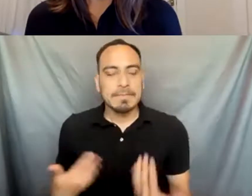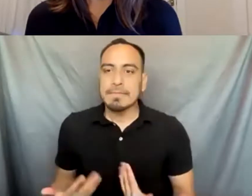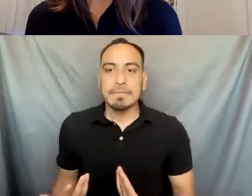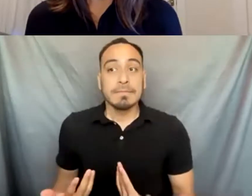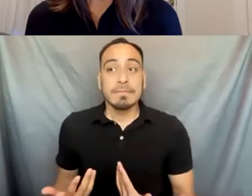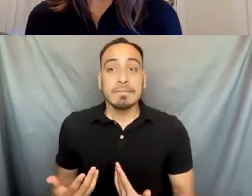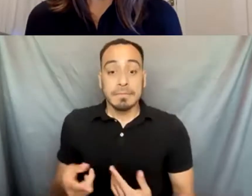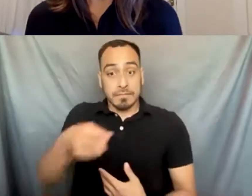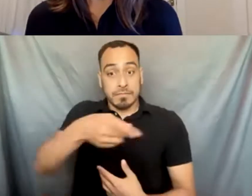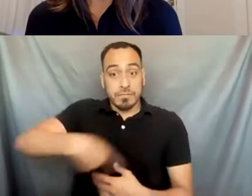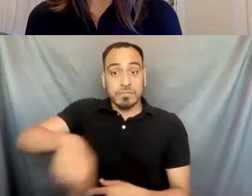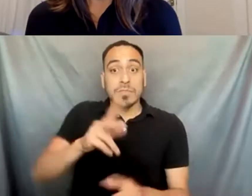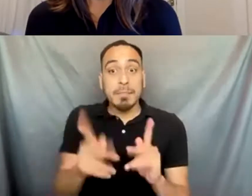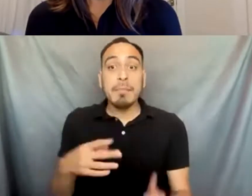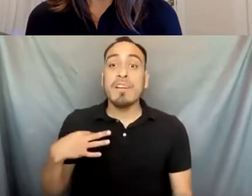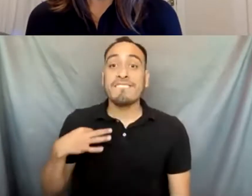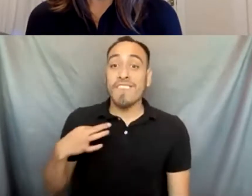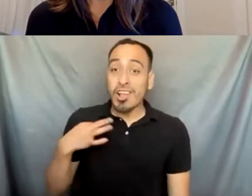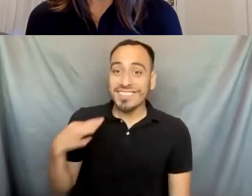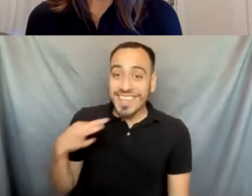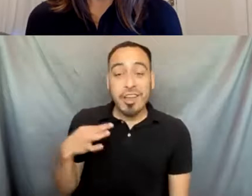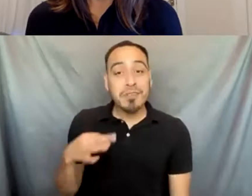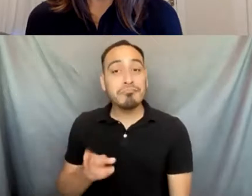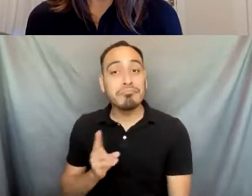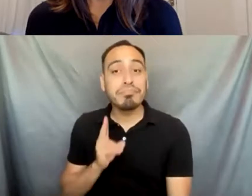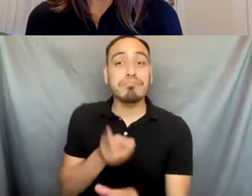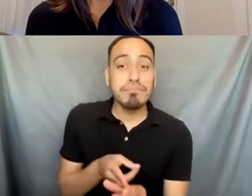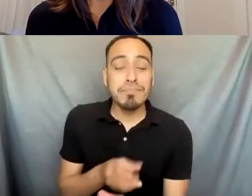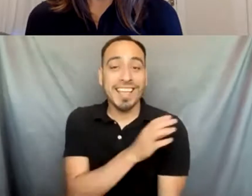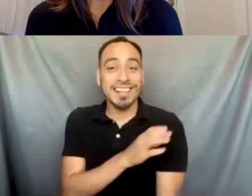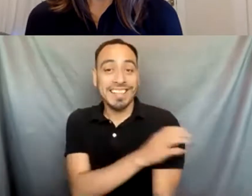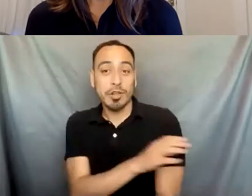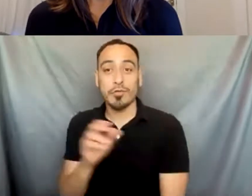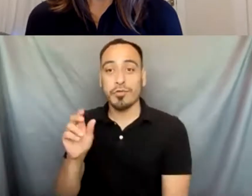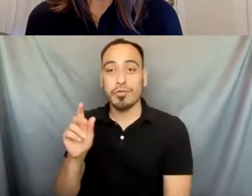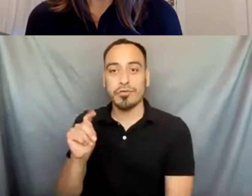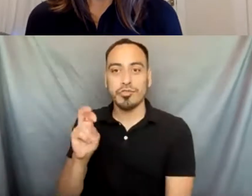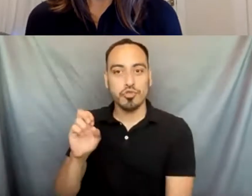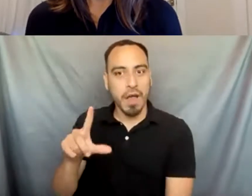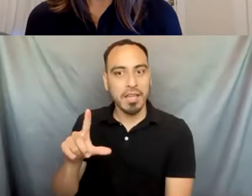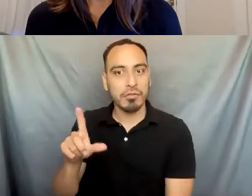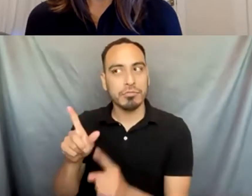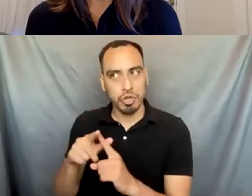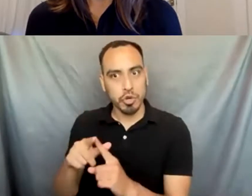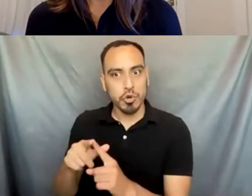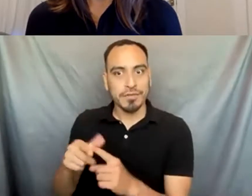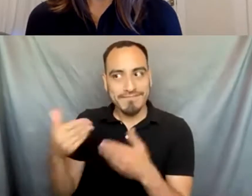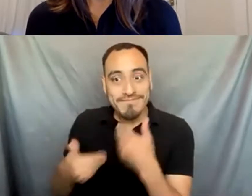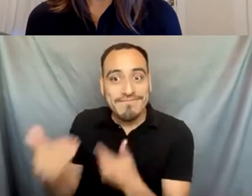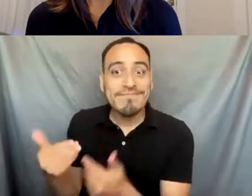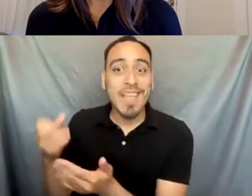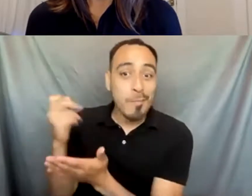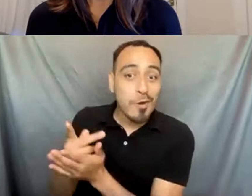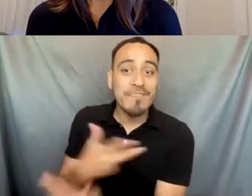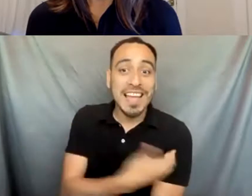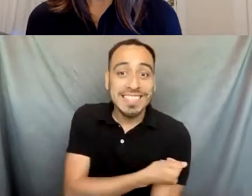volunteered to be in a clinical trial to help get these vaccines approved. And now when they have to get